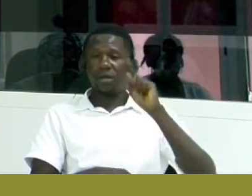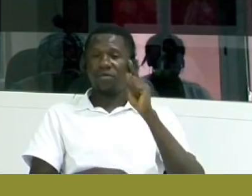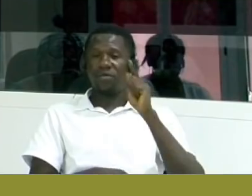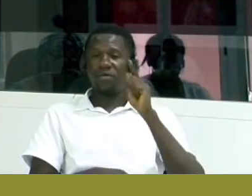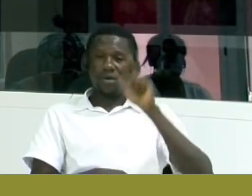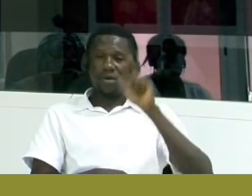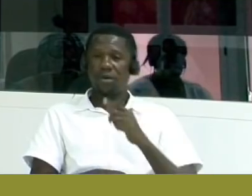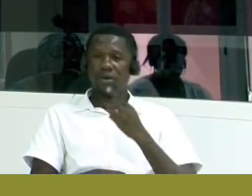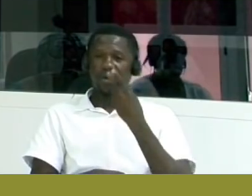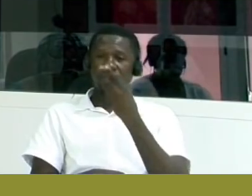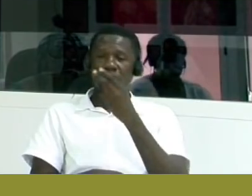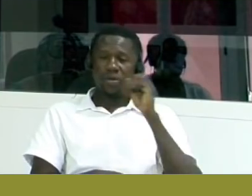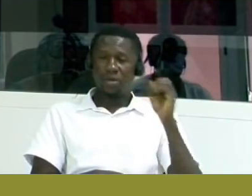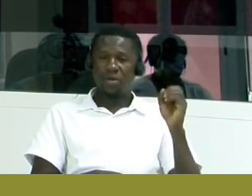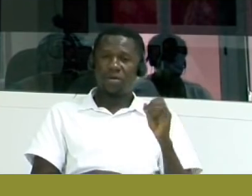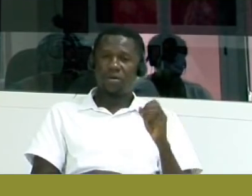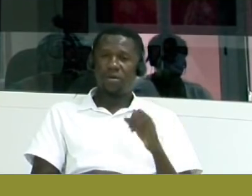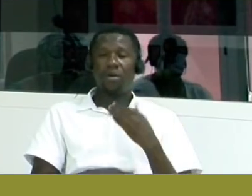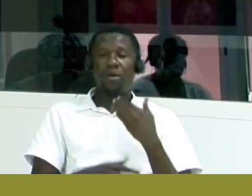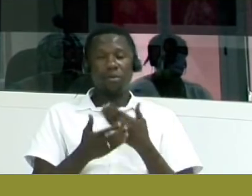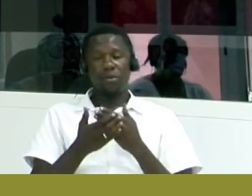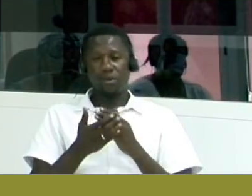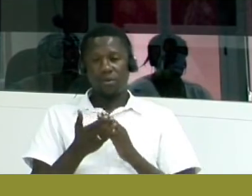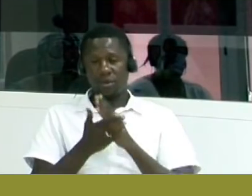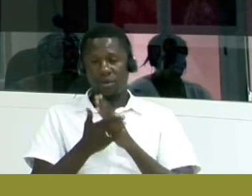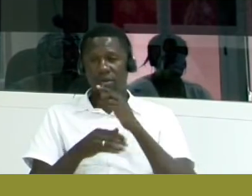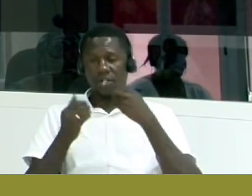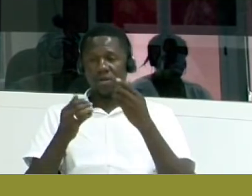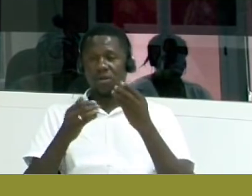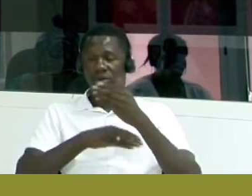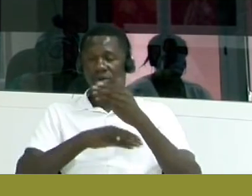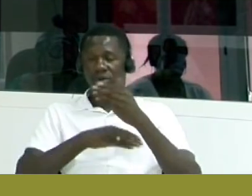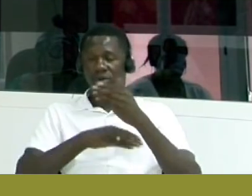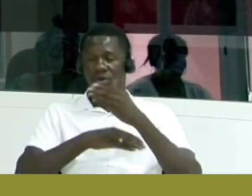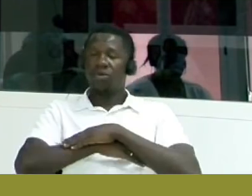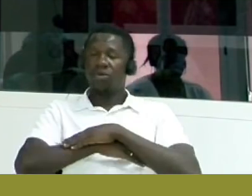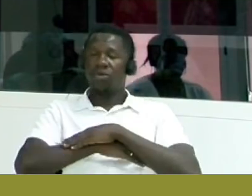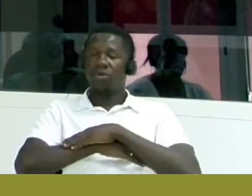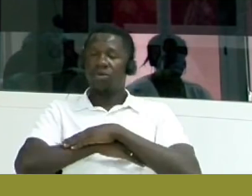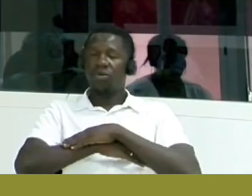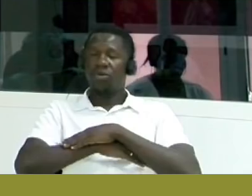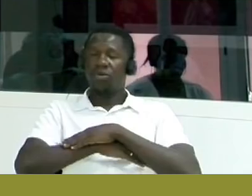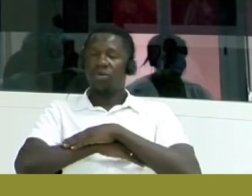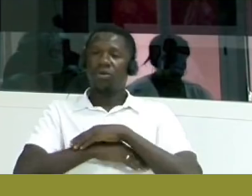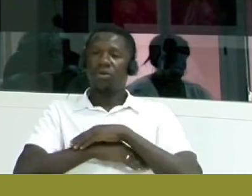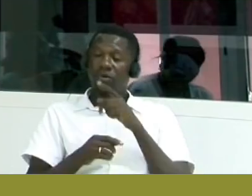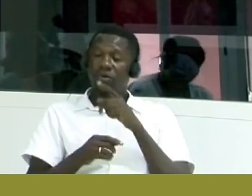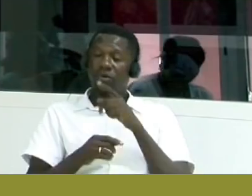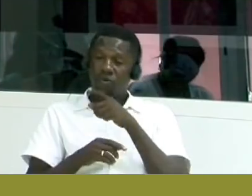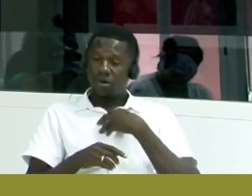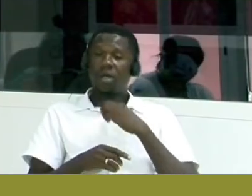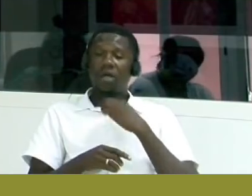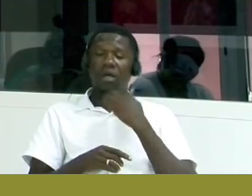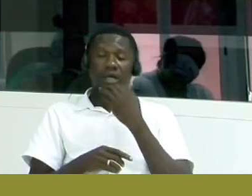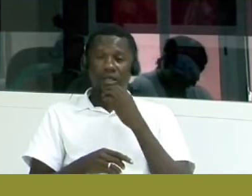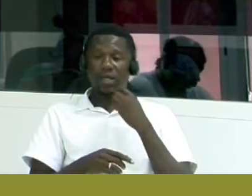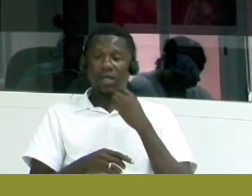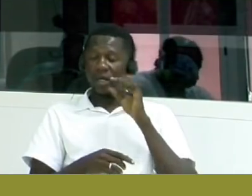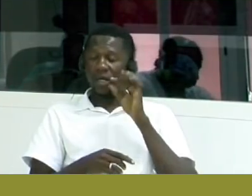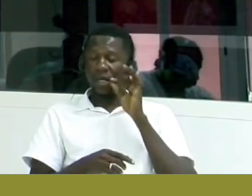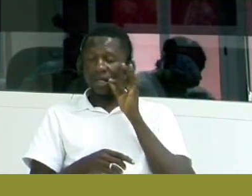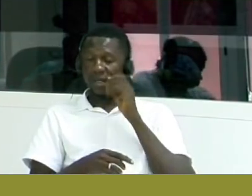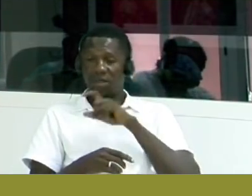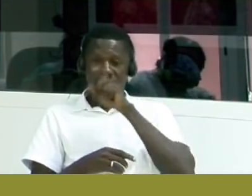2000. But please proceed to make your closing remarks. If you want to answer these two questions somewhat separately, you can take